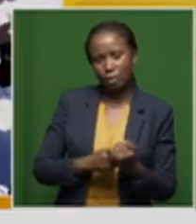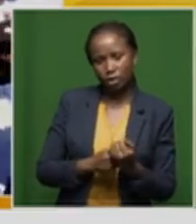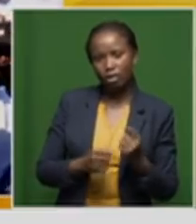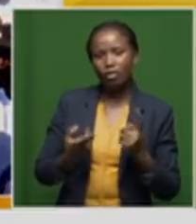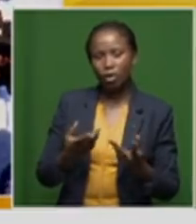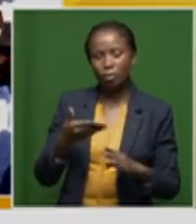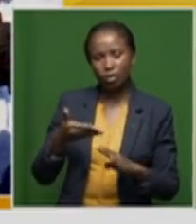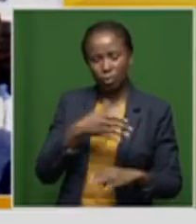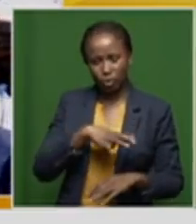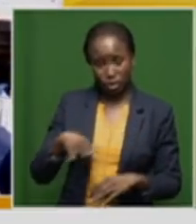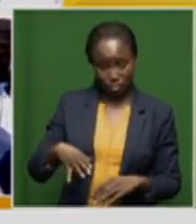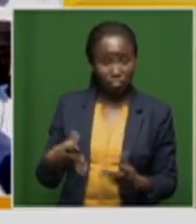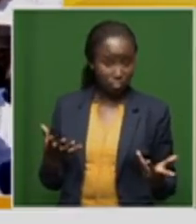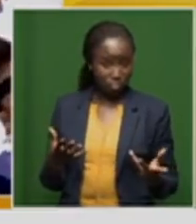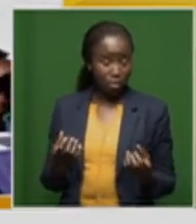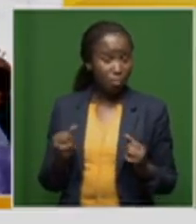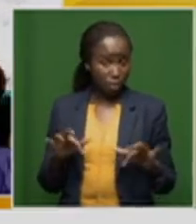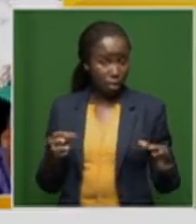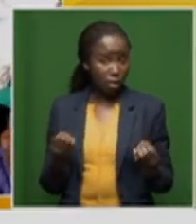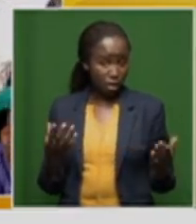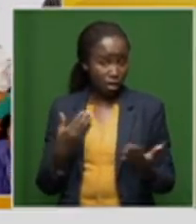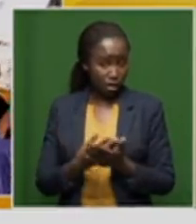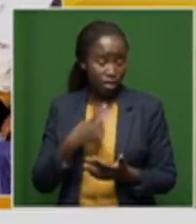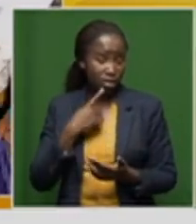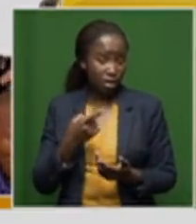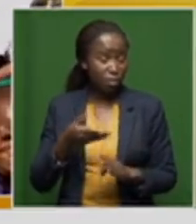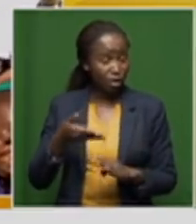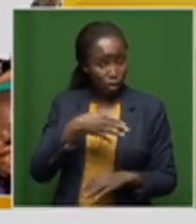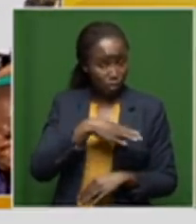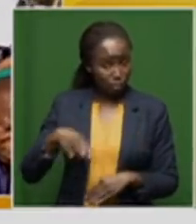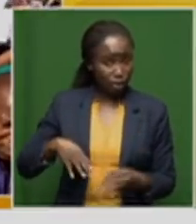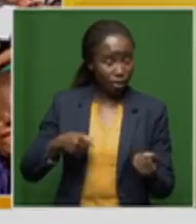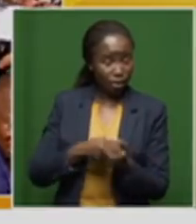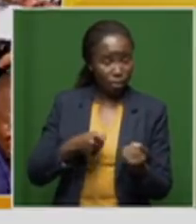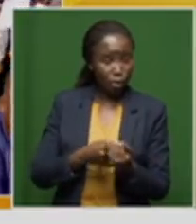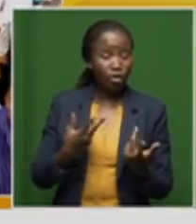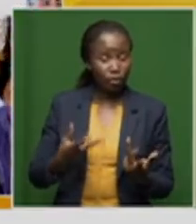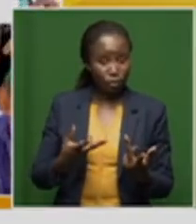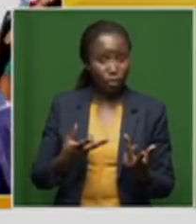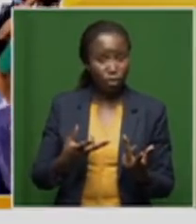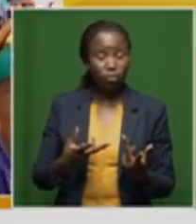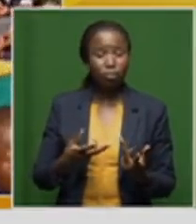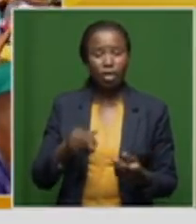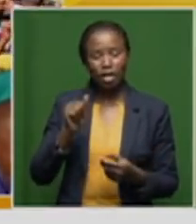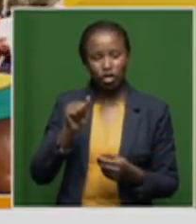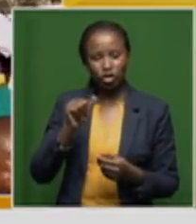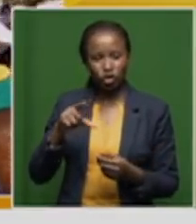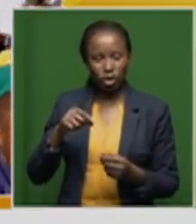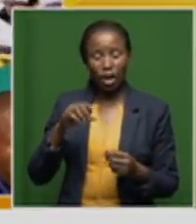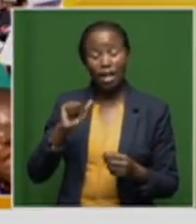for former president. Can many people misconstrue that, the support for former President Zuma, as a support for the embattled Secretary General of the